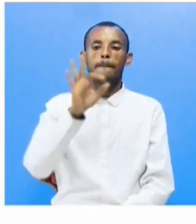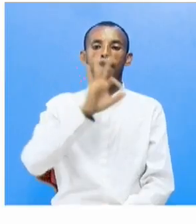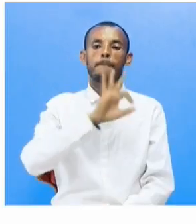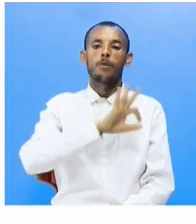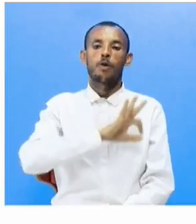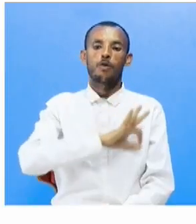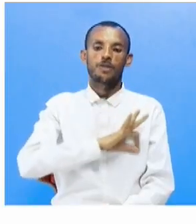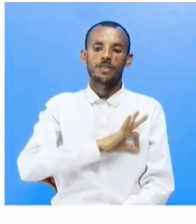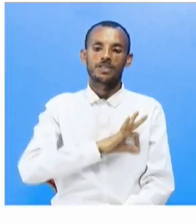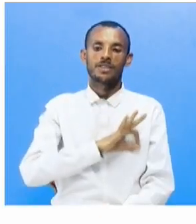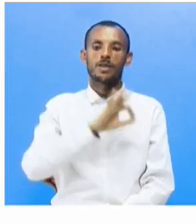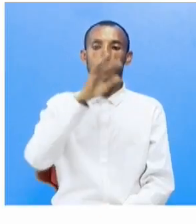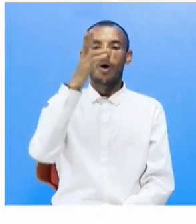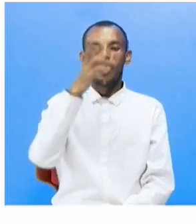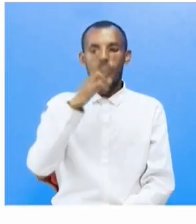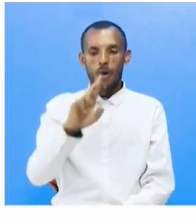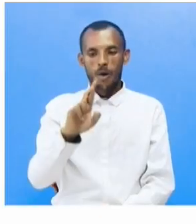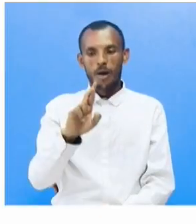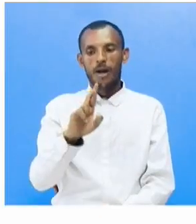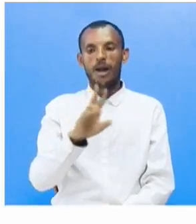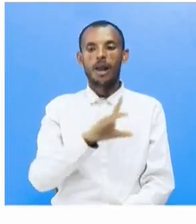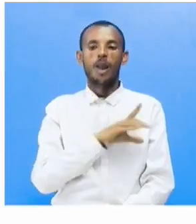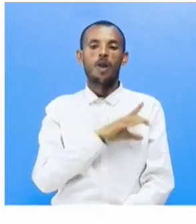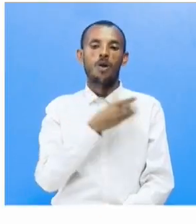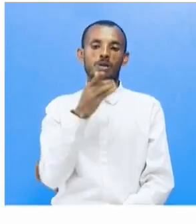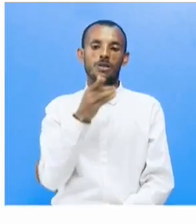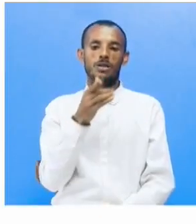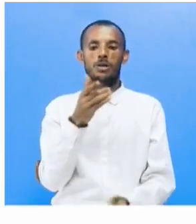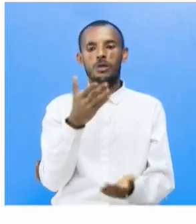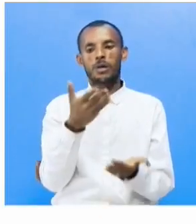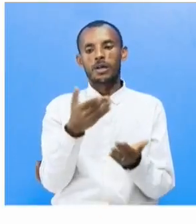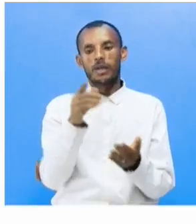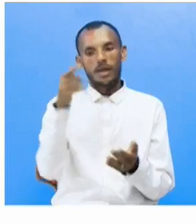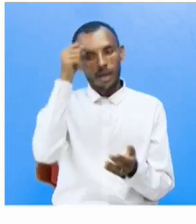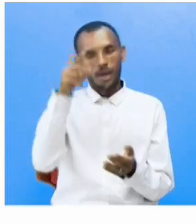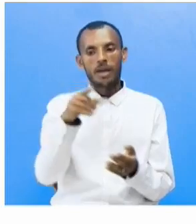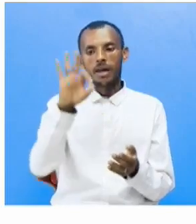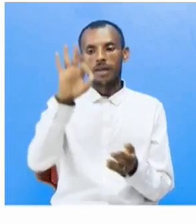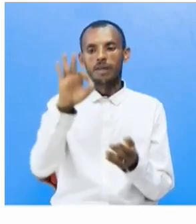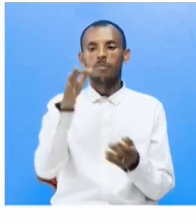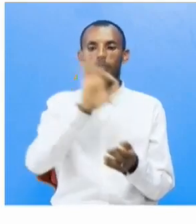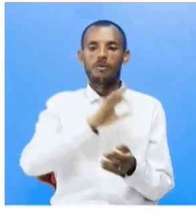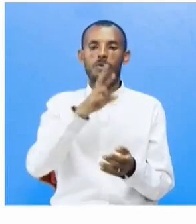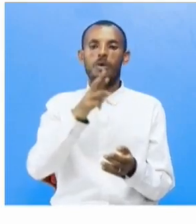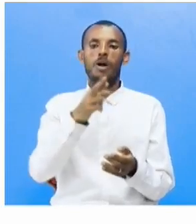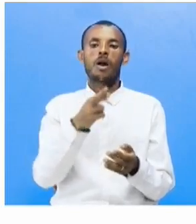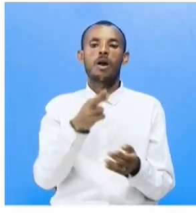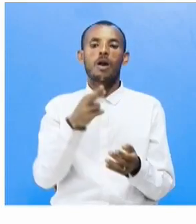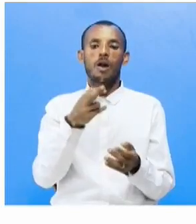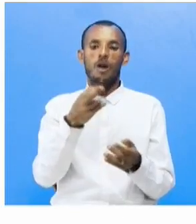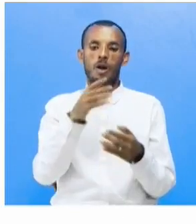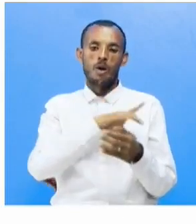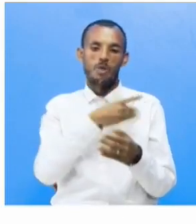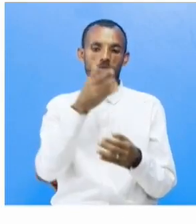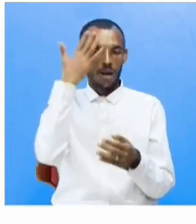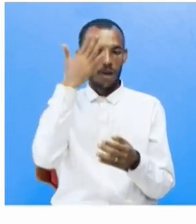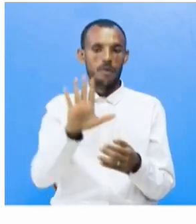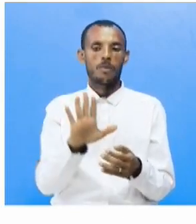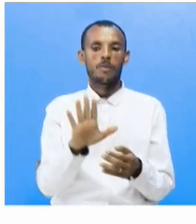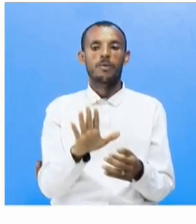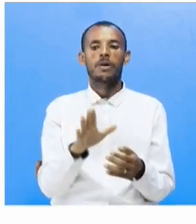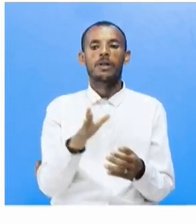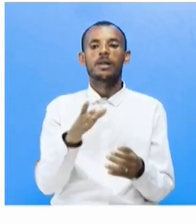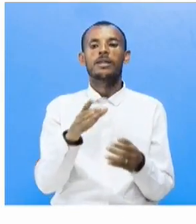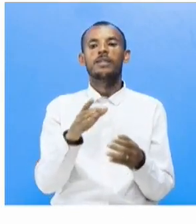profit or loss. We don't know whether he have a profit or loss, so calculate his profit,